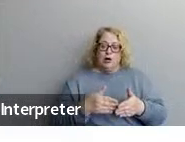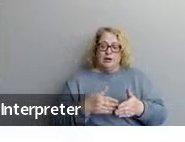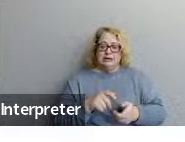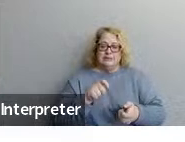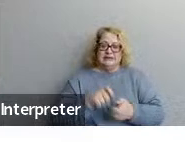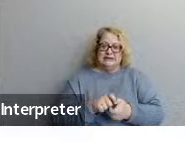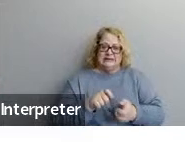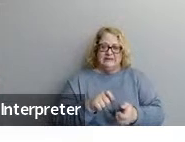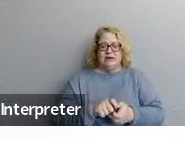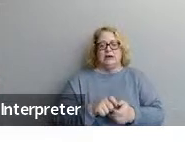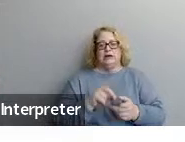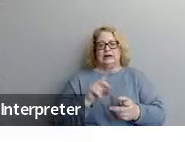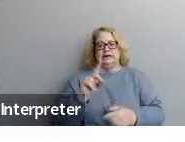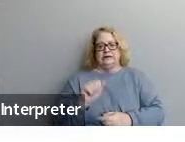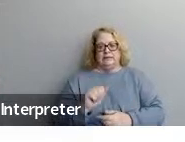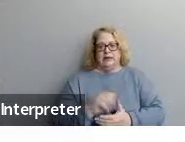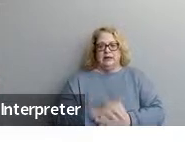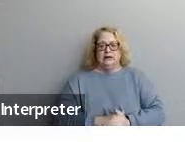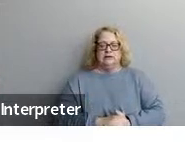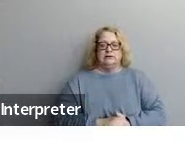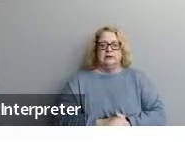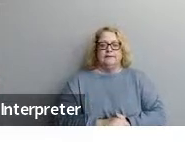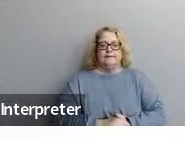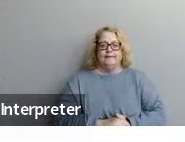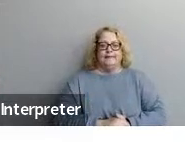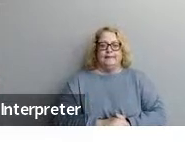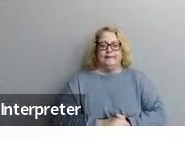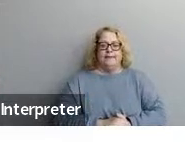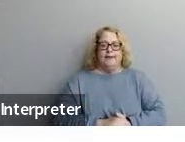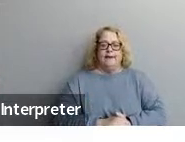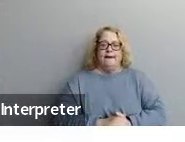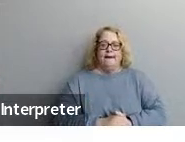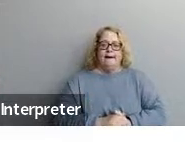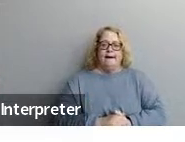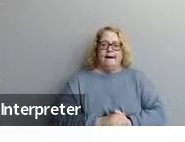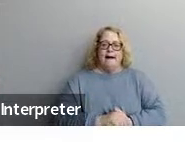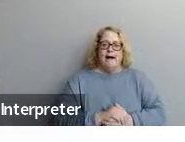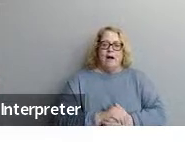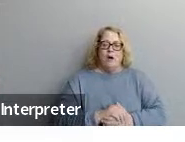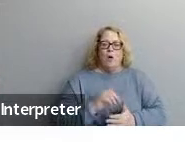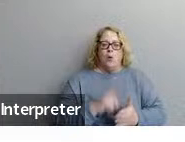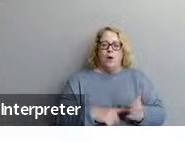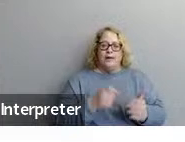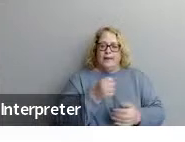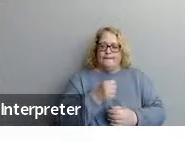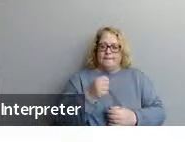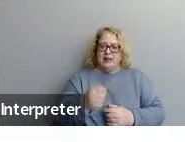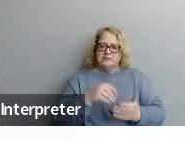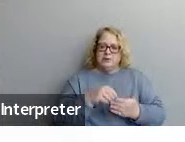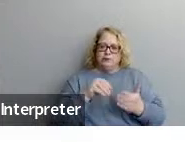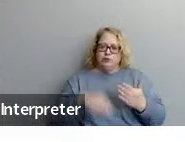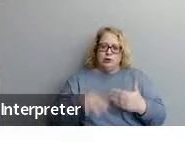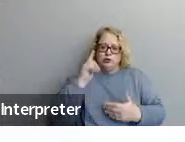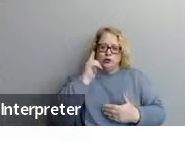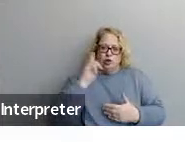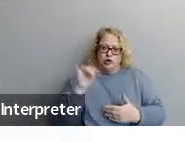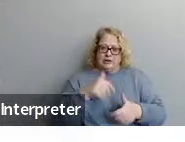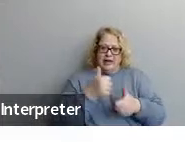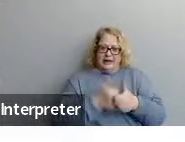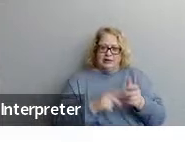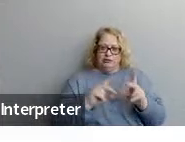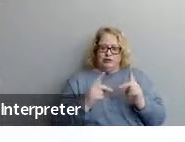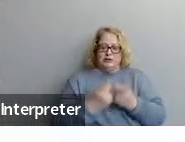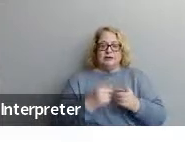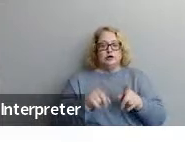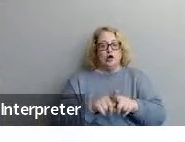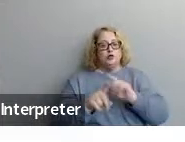particular impairments and disabilities, how the placement of students, how that looks in each of the districts, but also that discipline